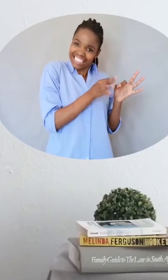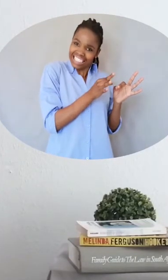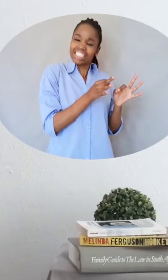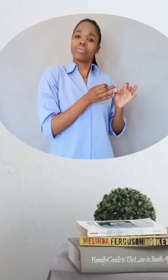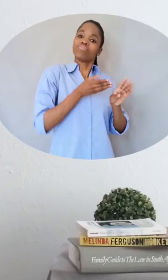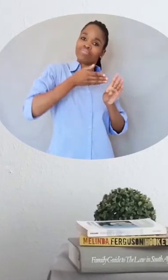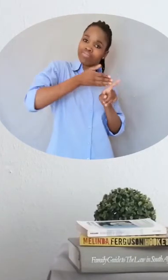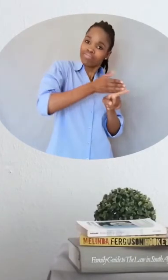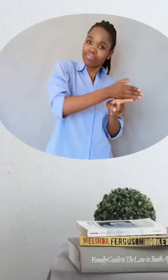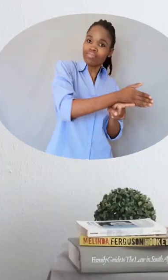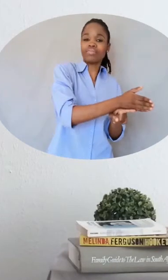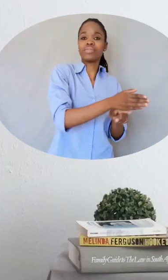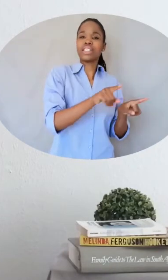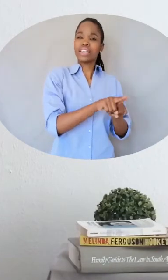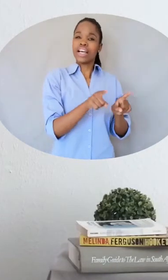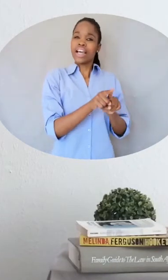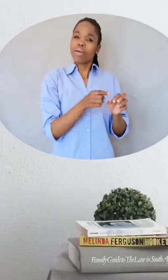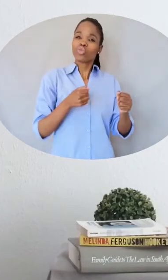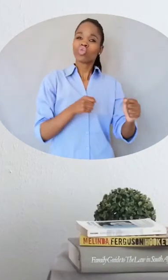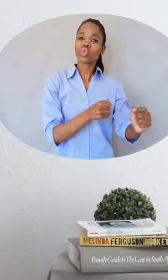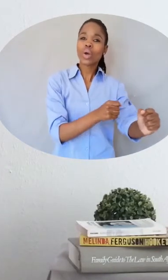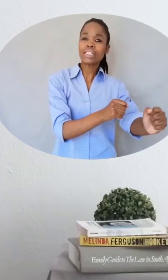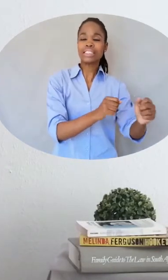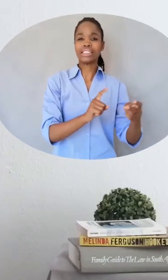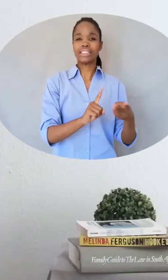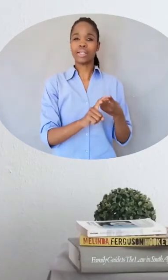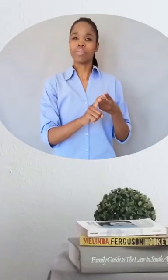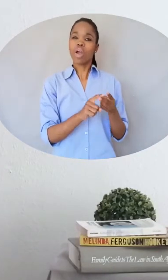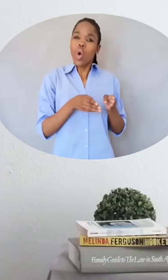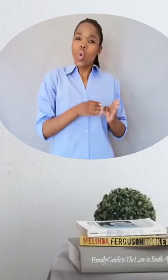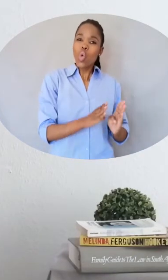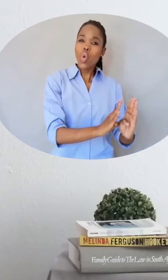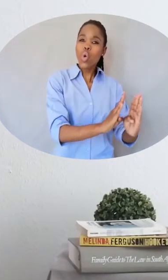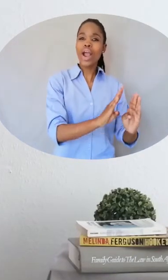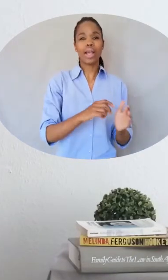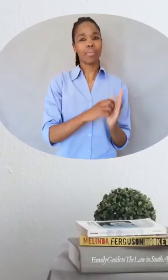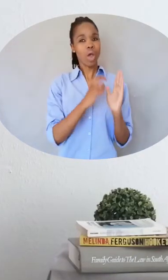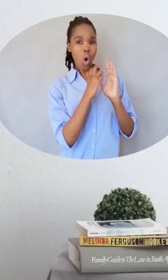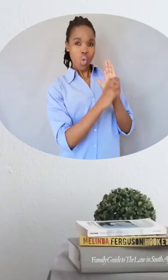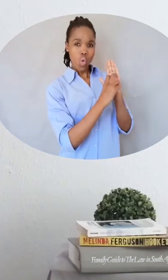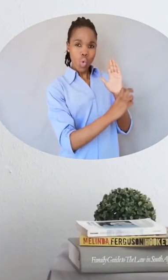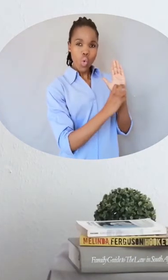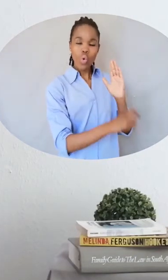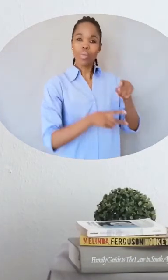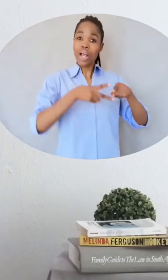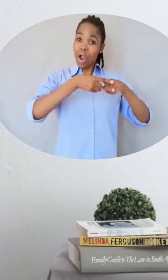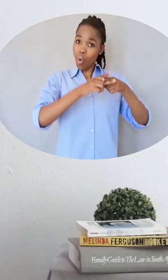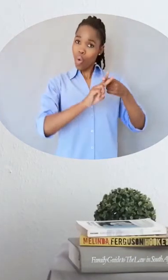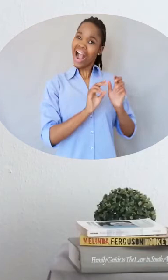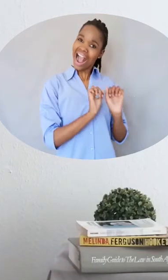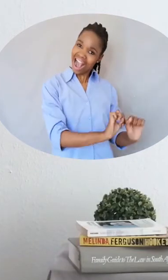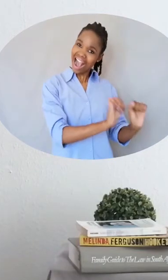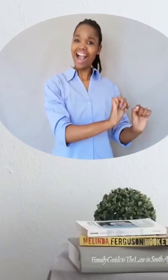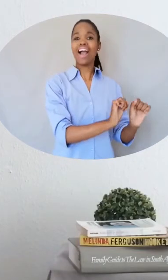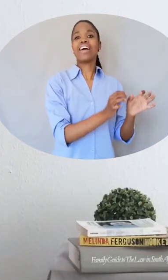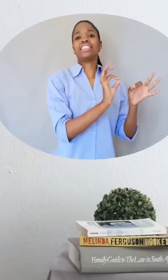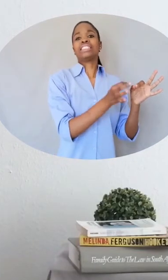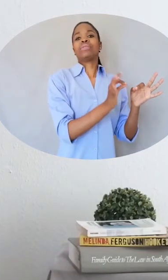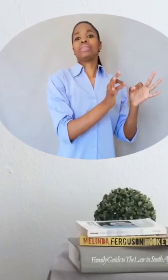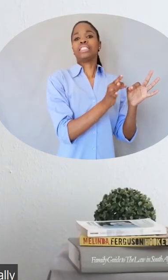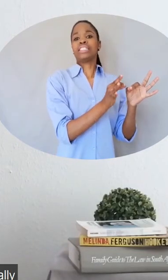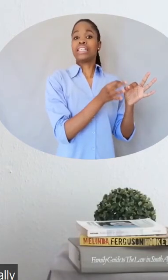Here I learned the strategies, the techniques, the tools and the skill of interpreting.